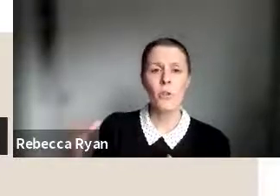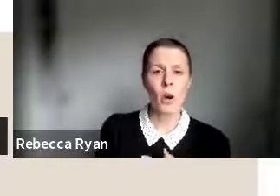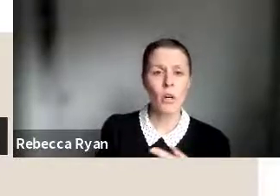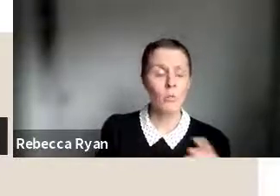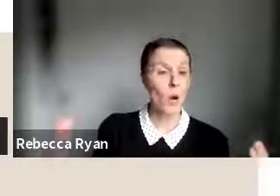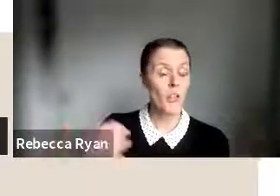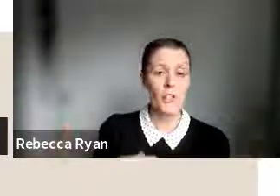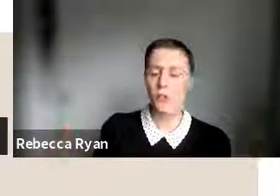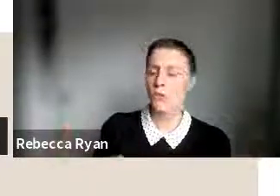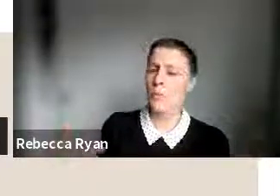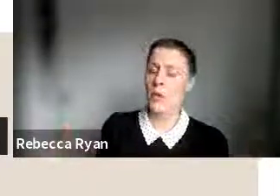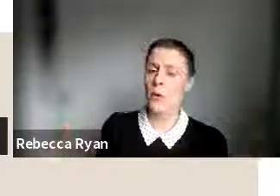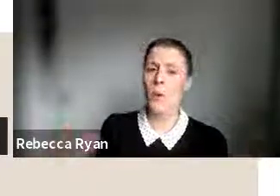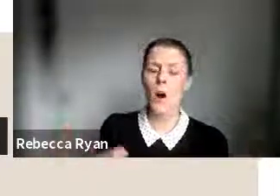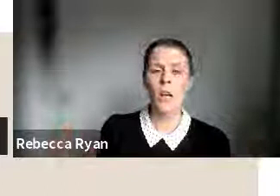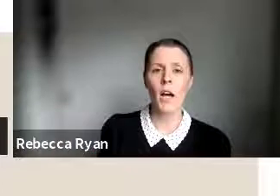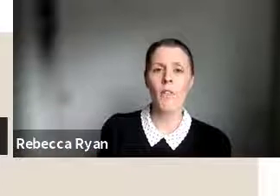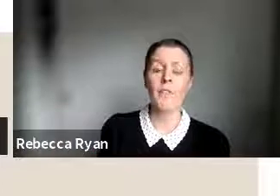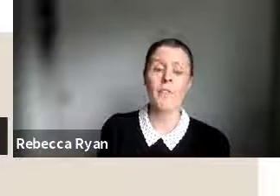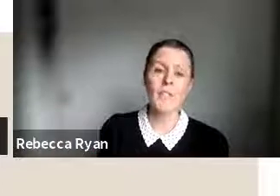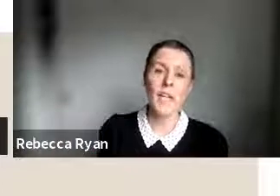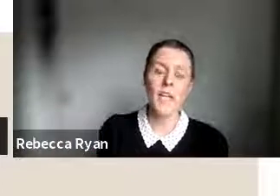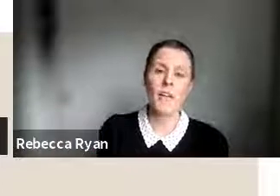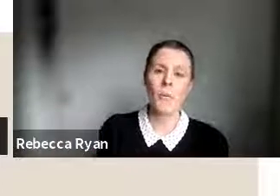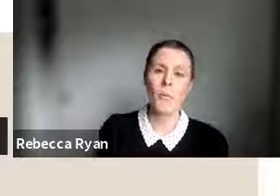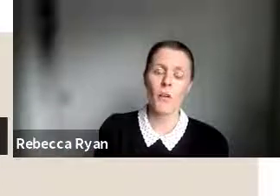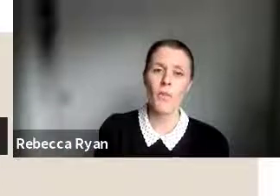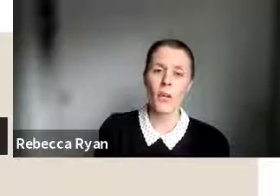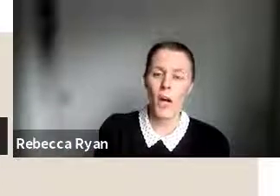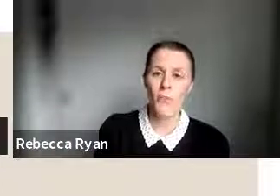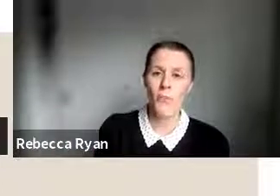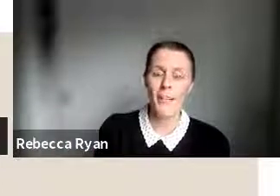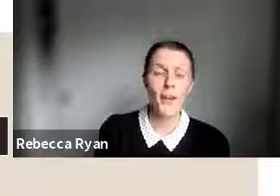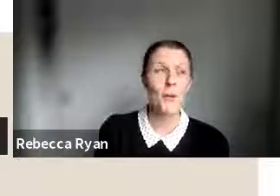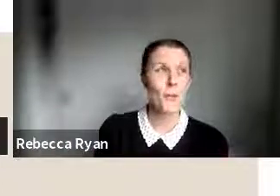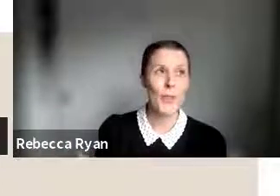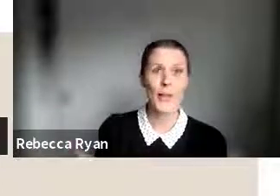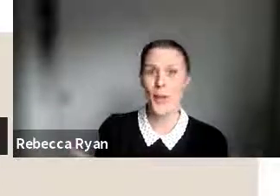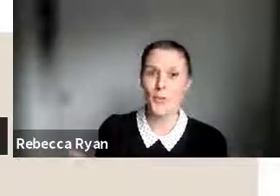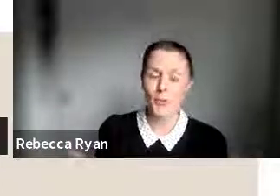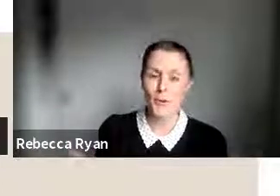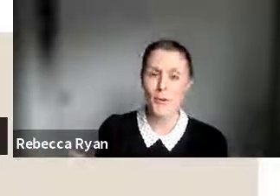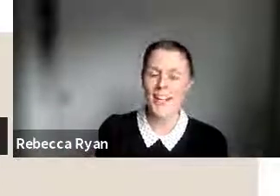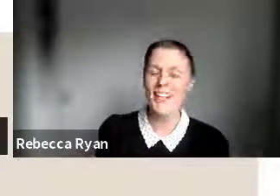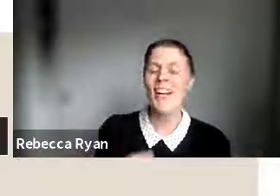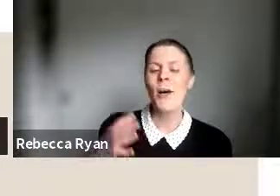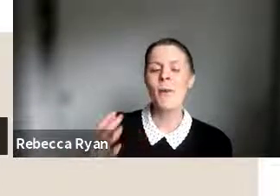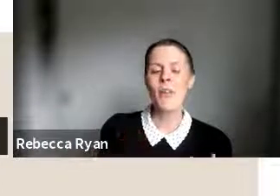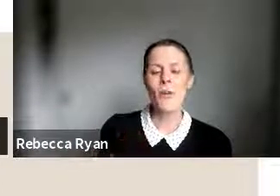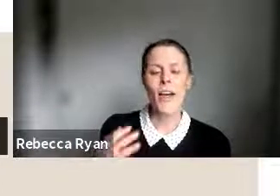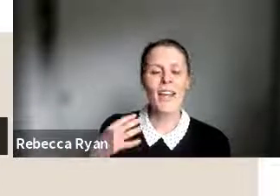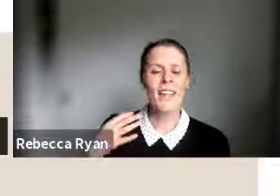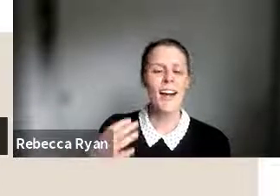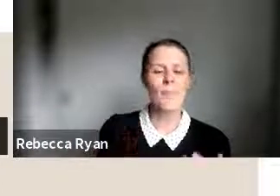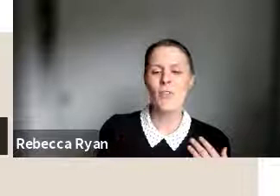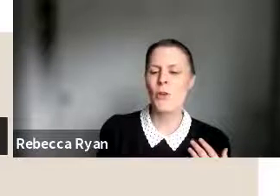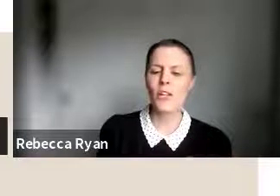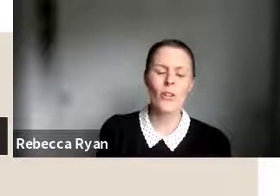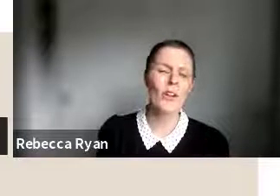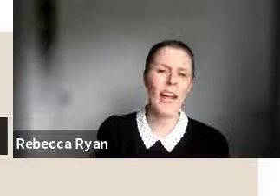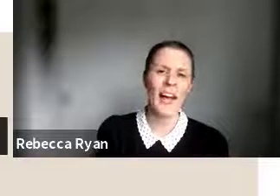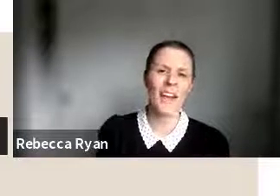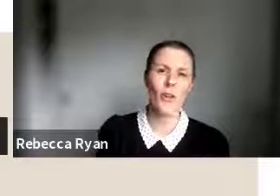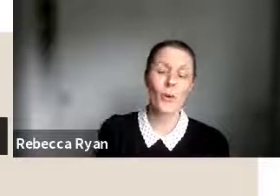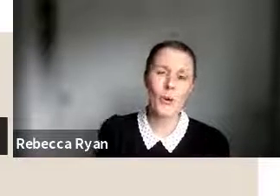But if you are watching this from another part of the state, another part of the country, ooh, that's awesome for one. But know that you